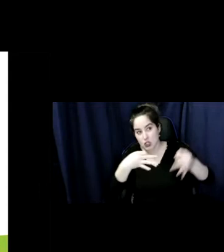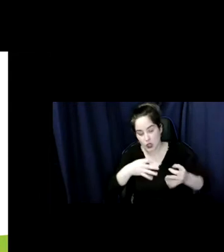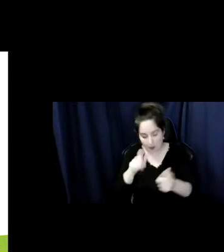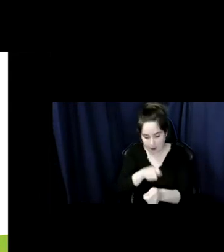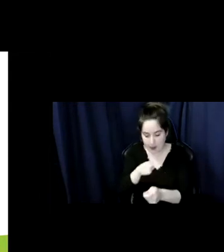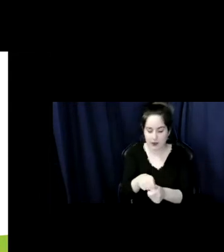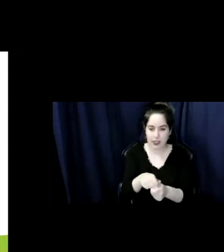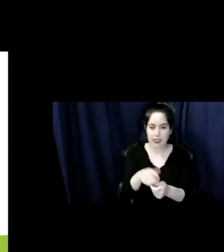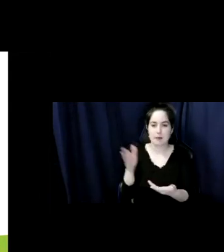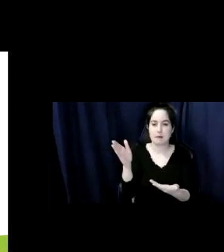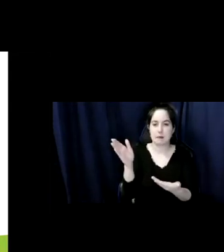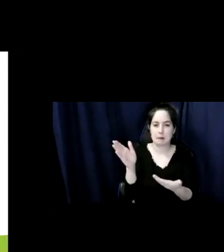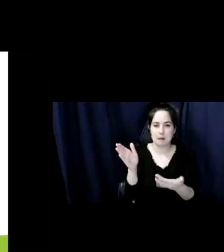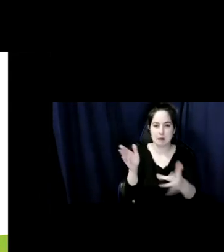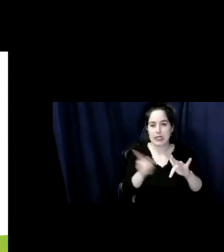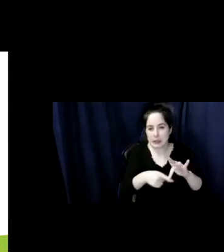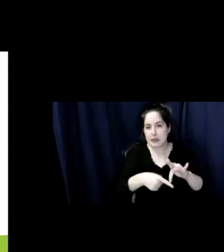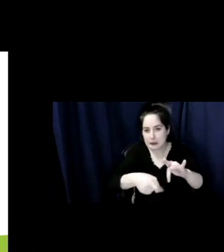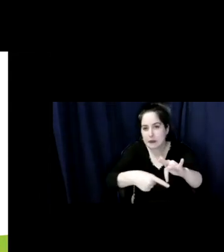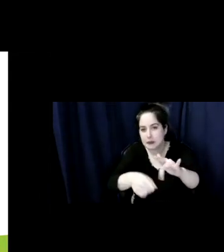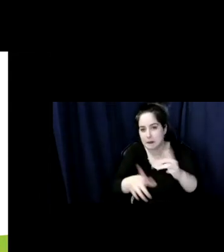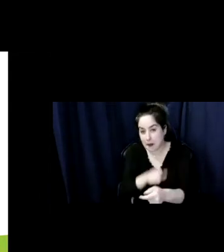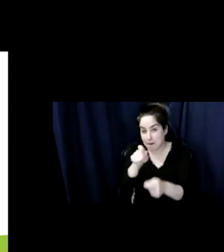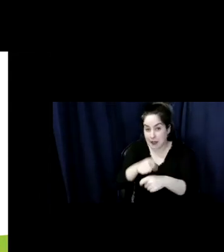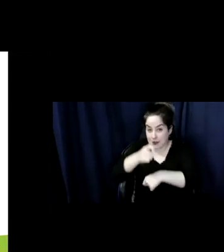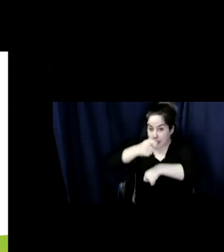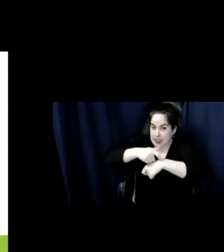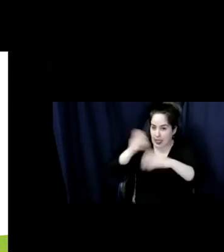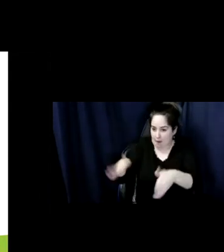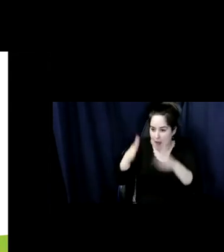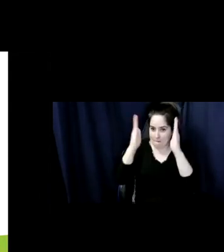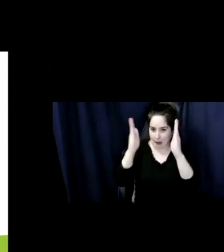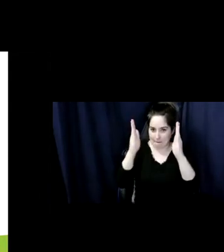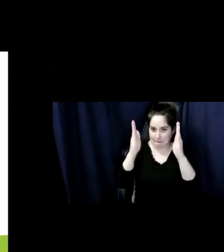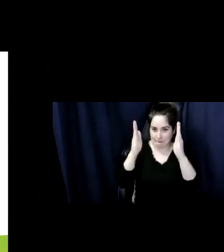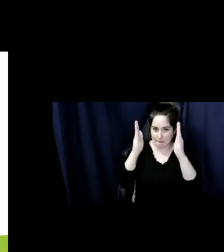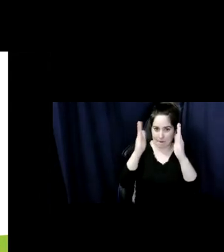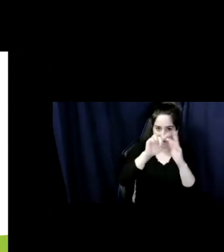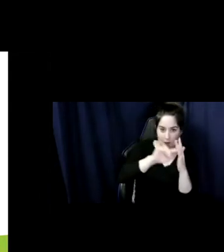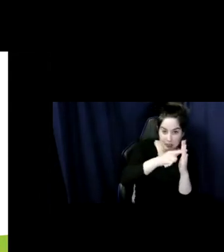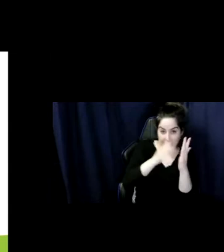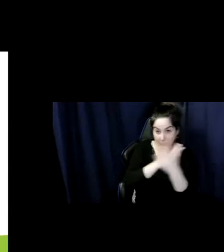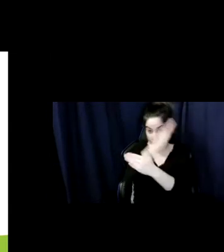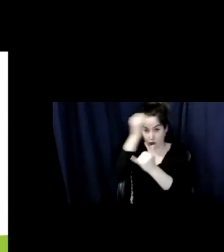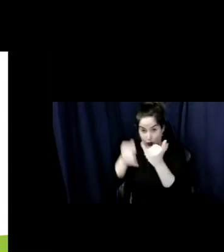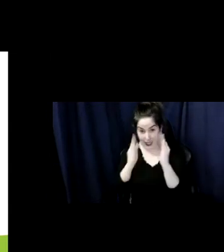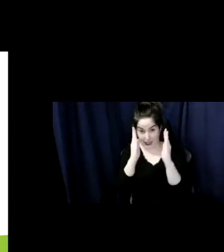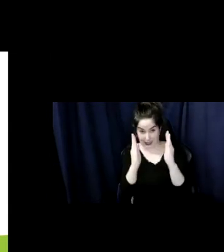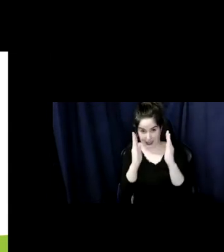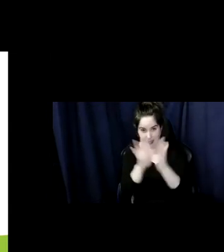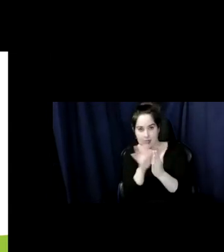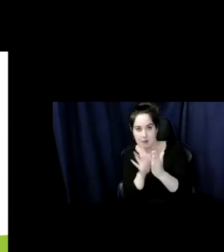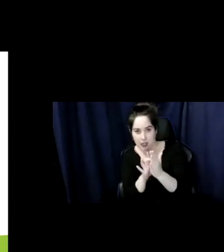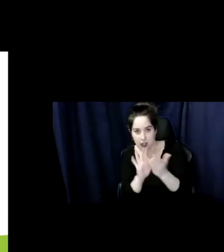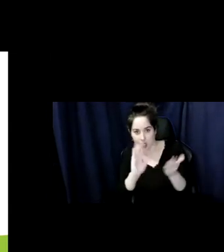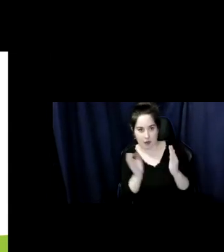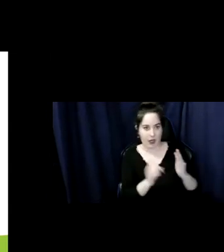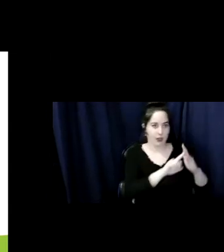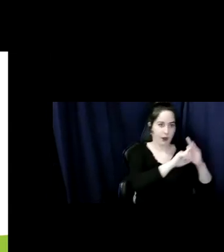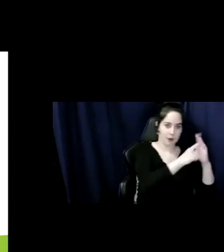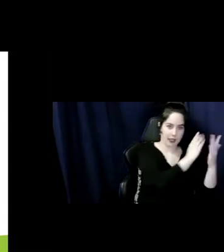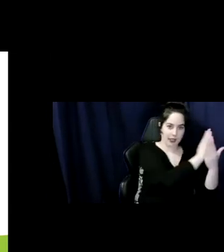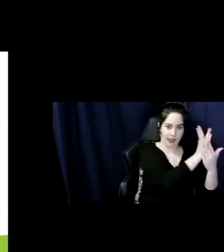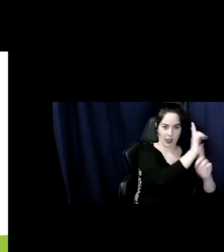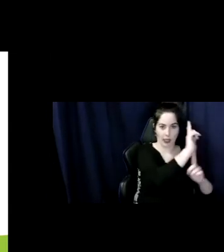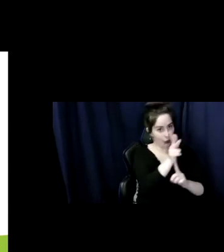like the grant review panel to watch from. So the other thing that you can do, and I